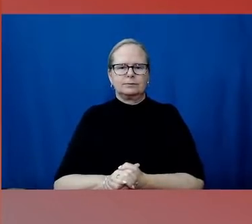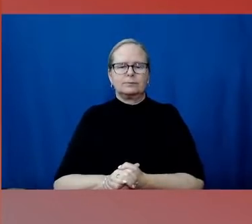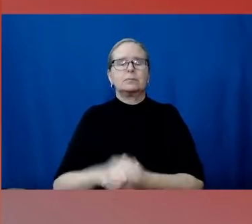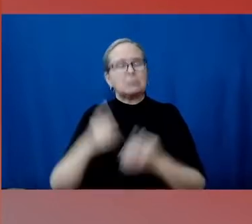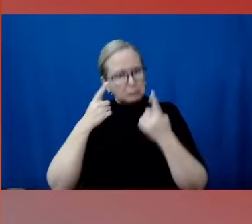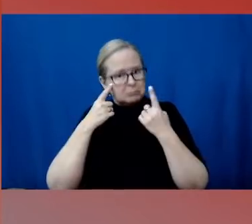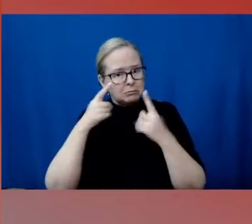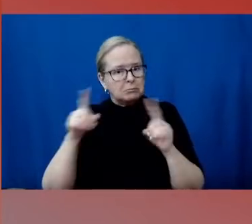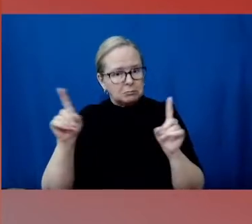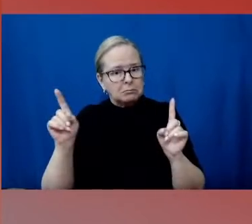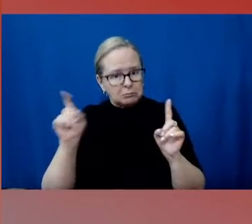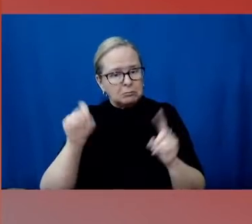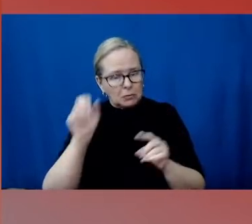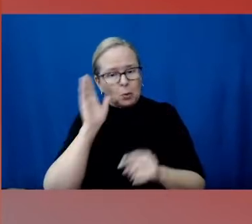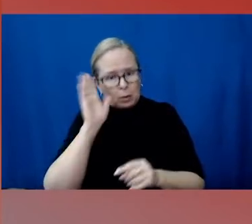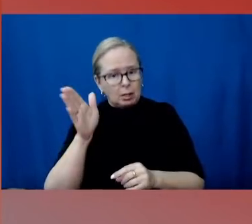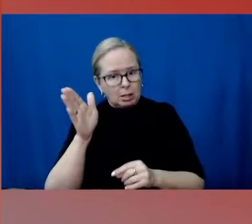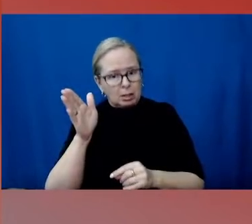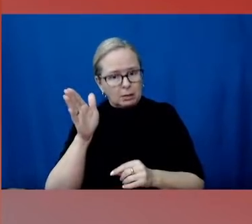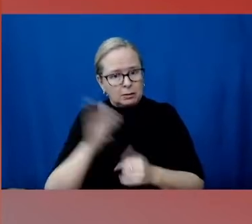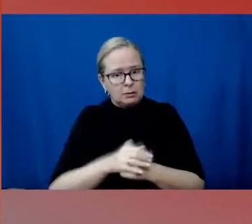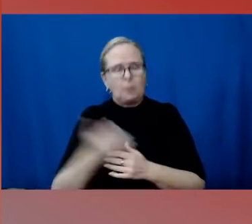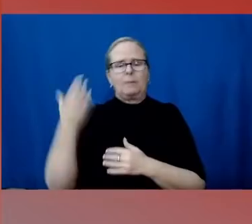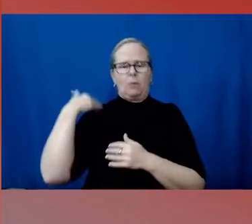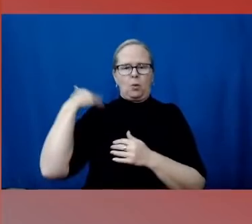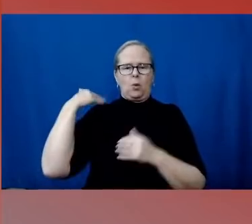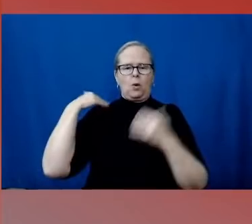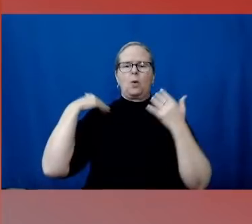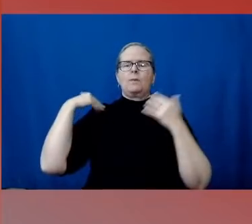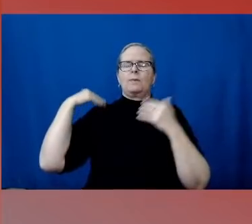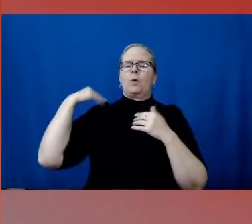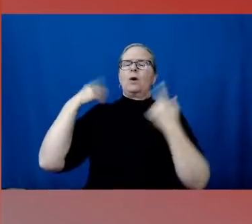so it was successful. Next slide, please.